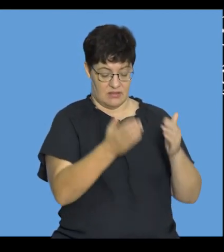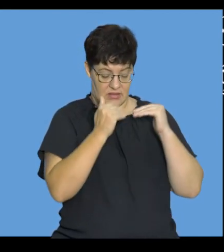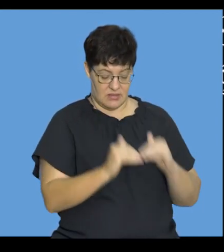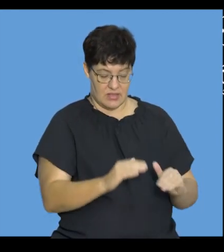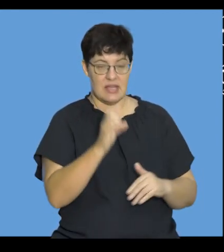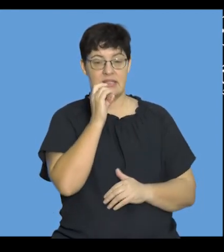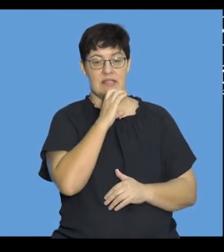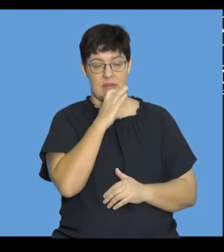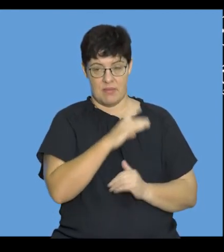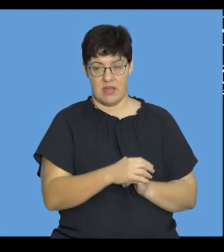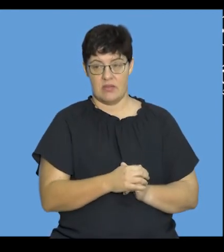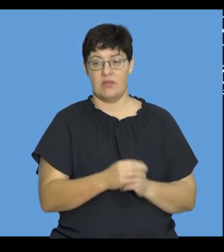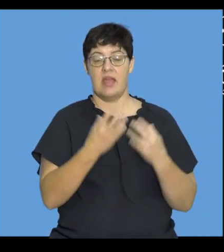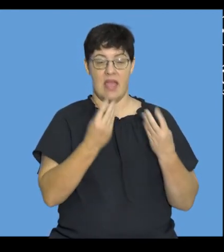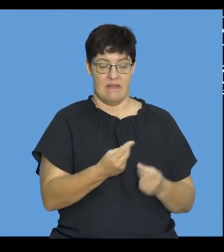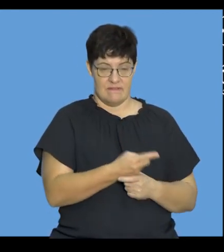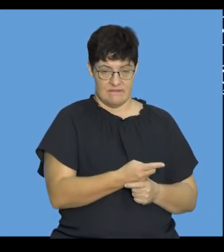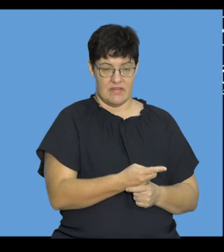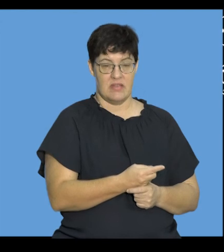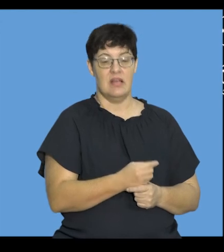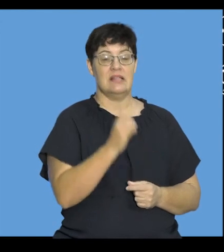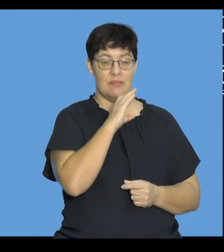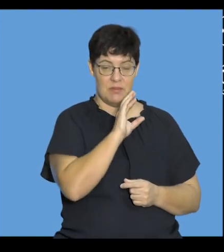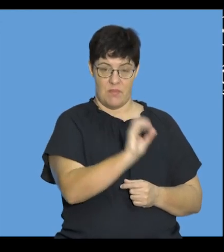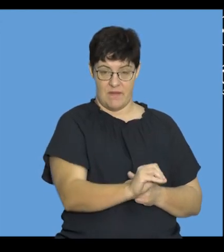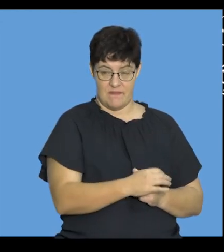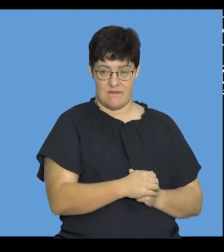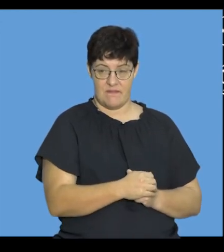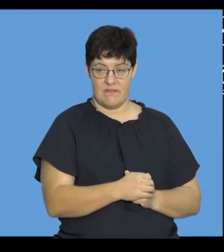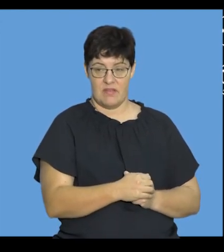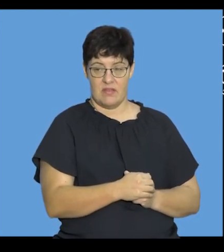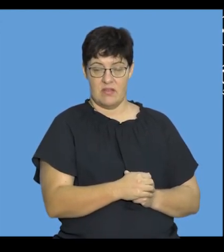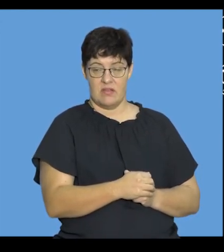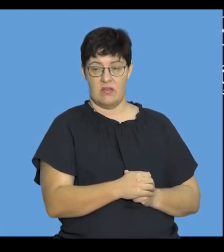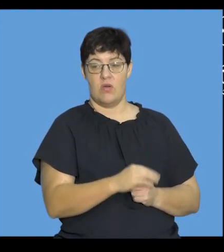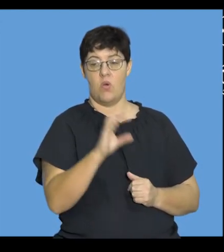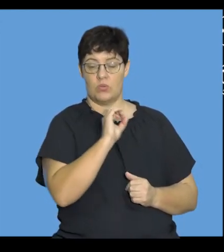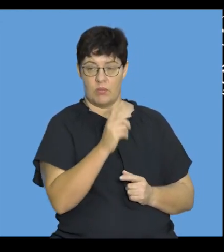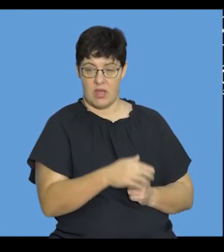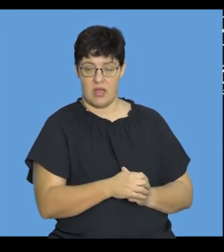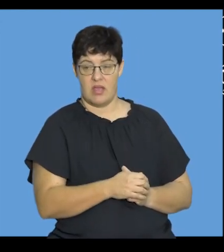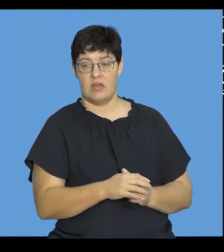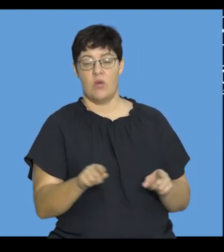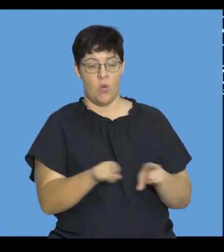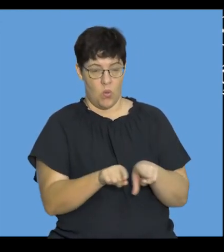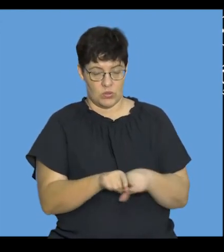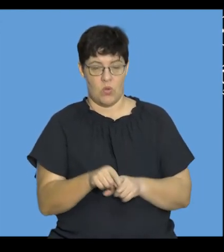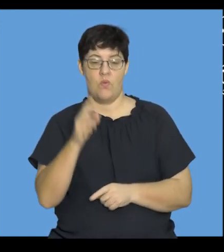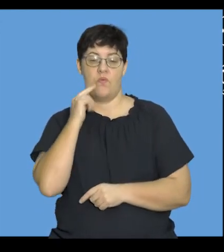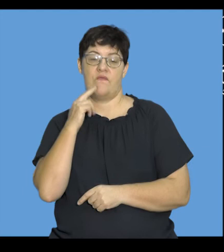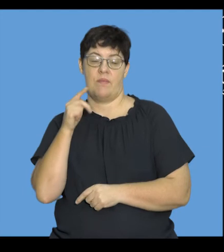be obviously in September, in October, and in